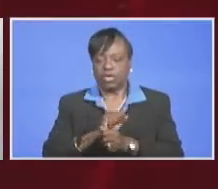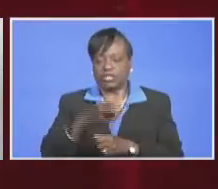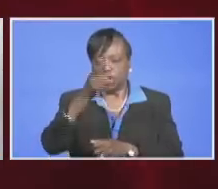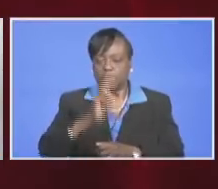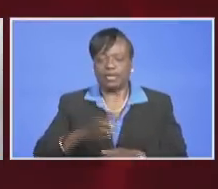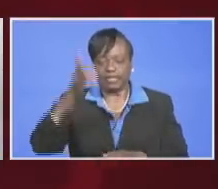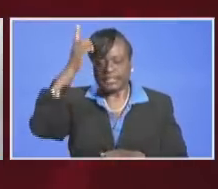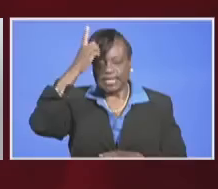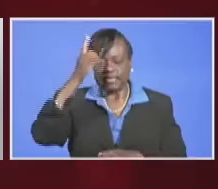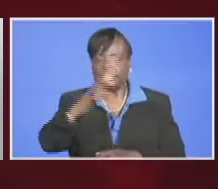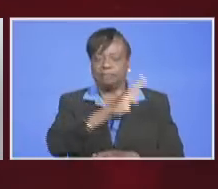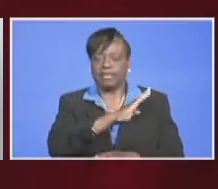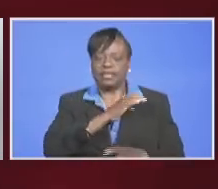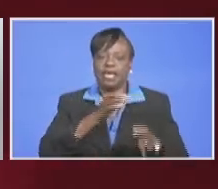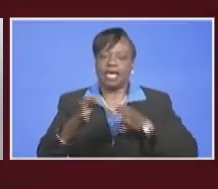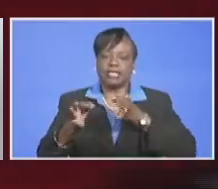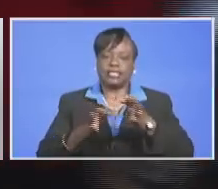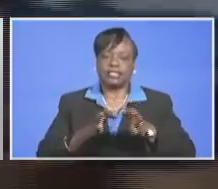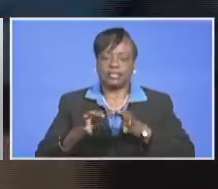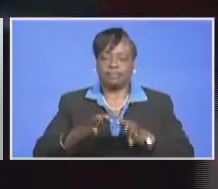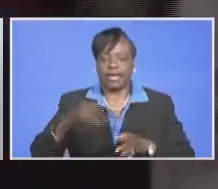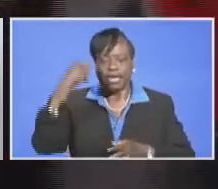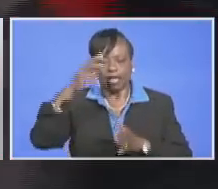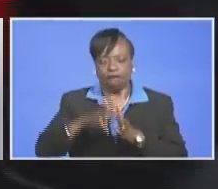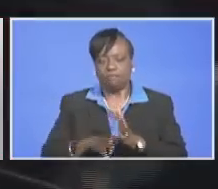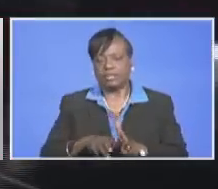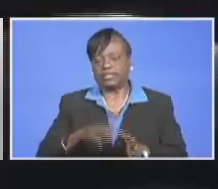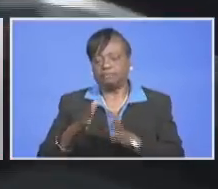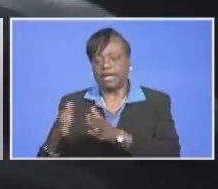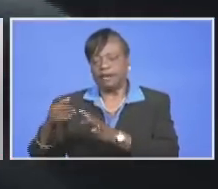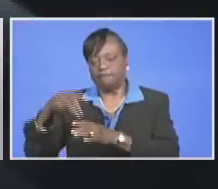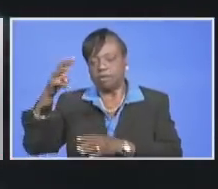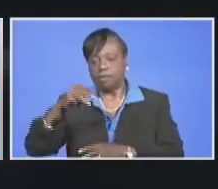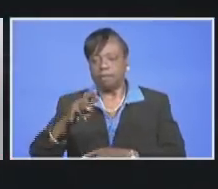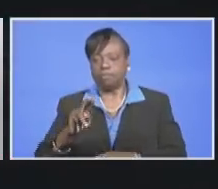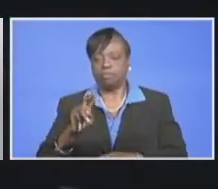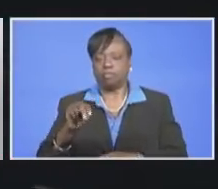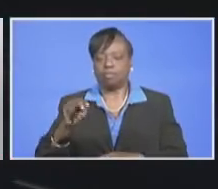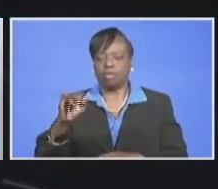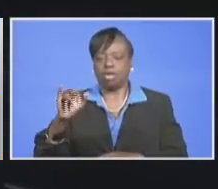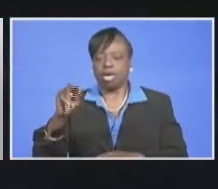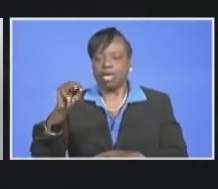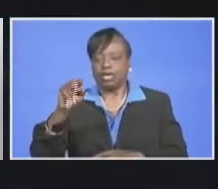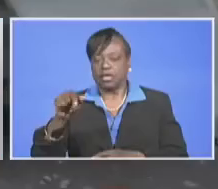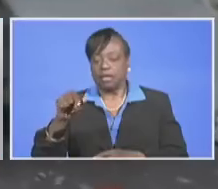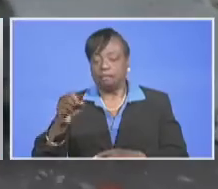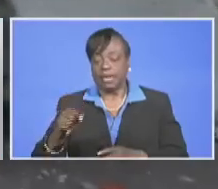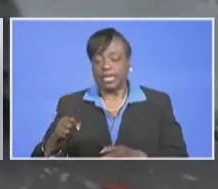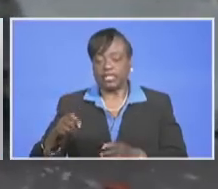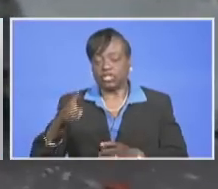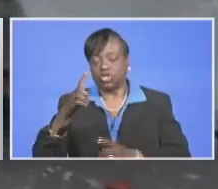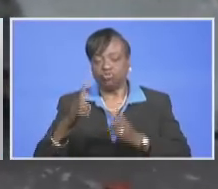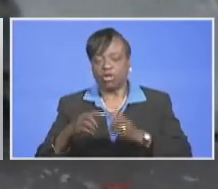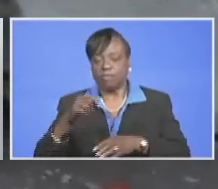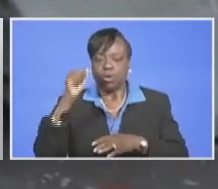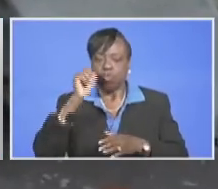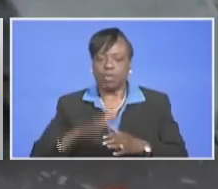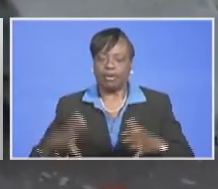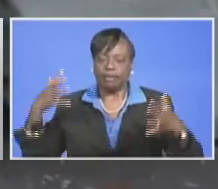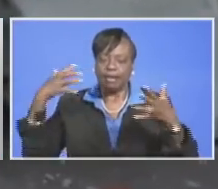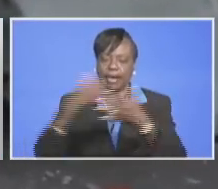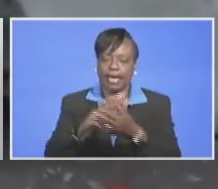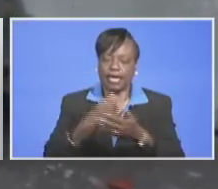Desmond Bannister, explaining government's plan for Munnings Drive following a deadly accident when a woman collided with concrete barriers placed across the